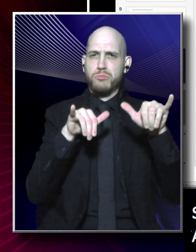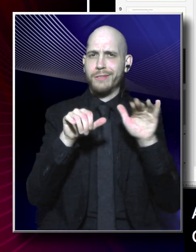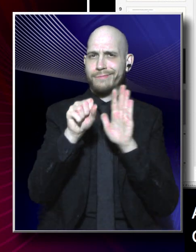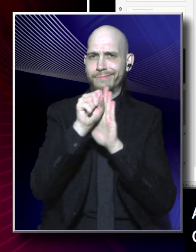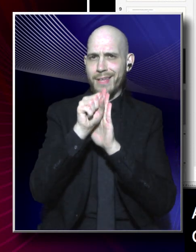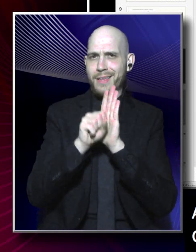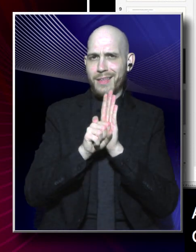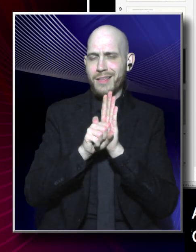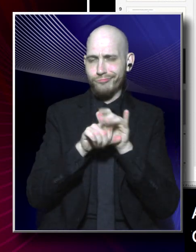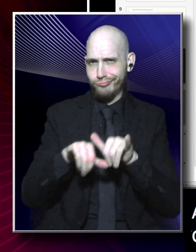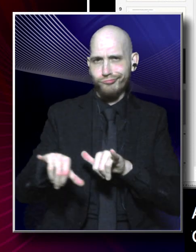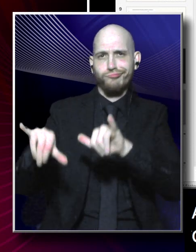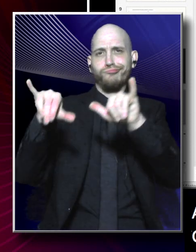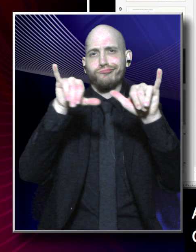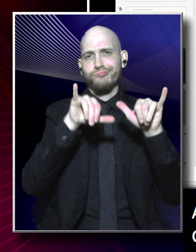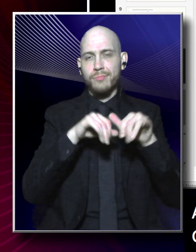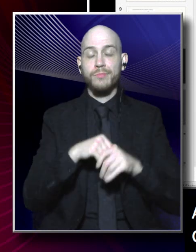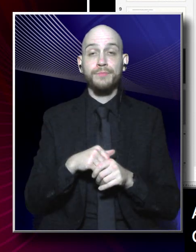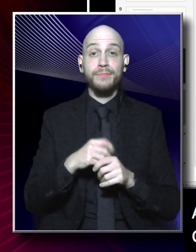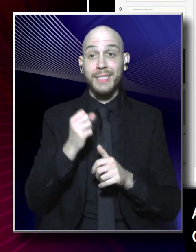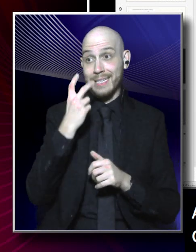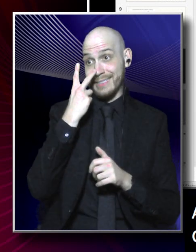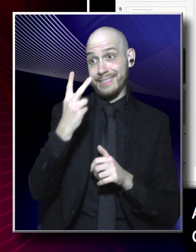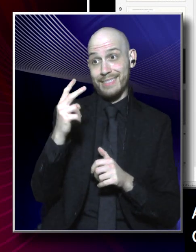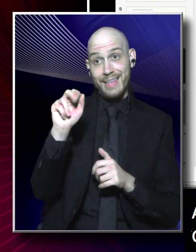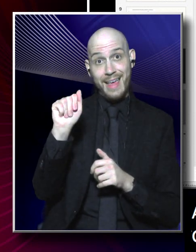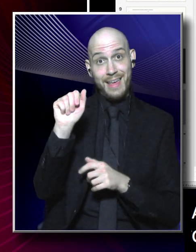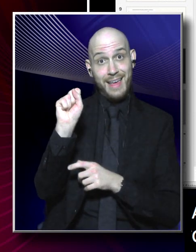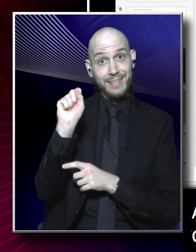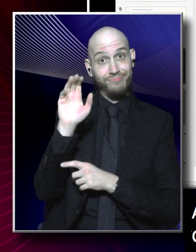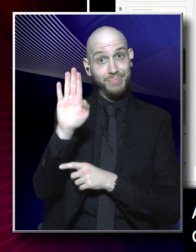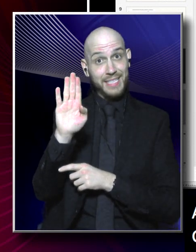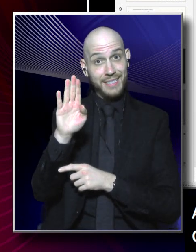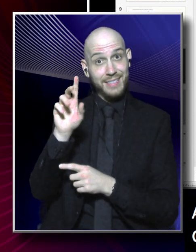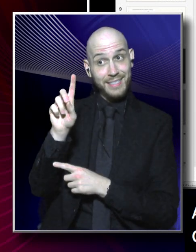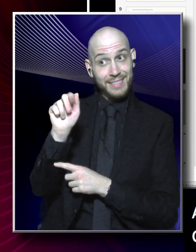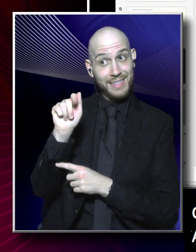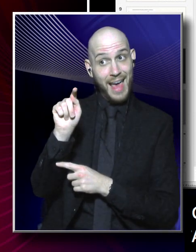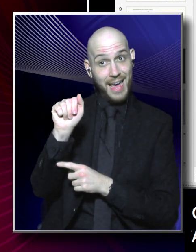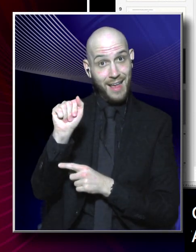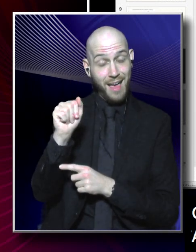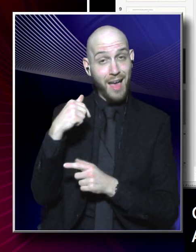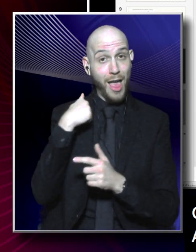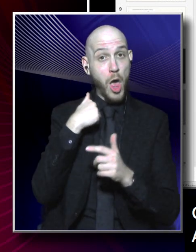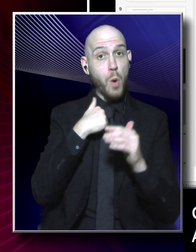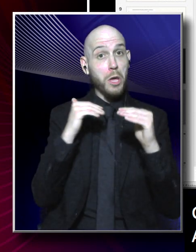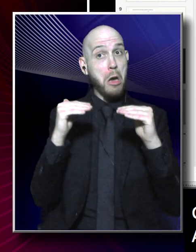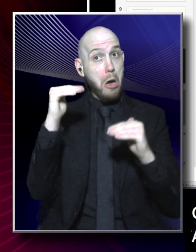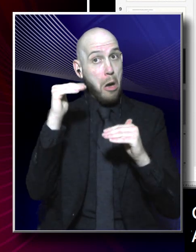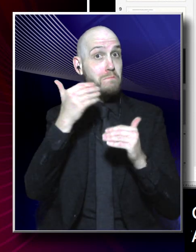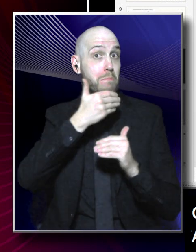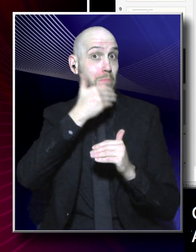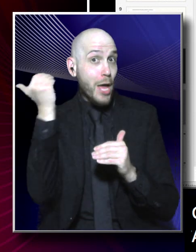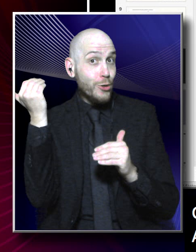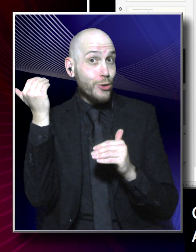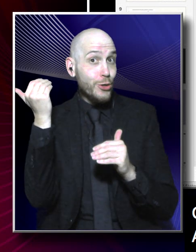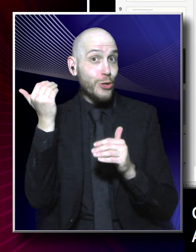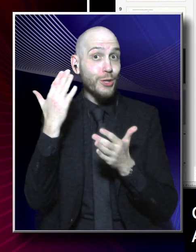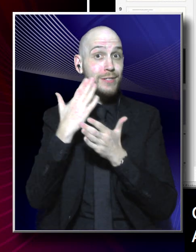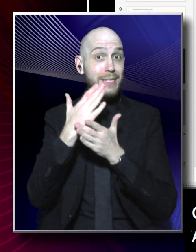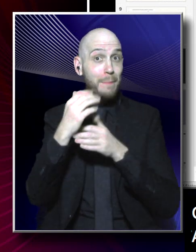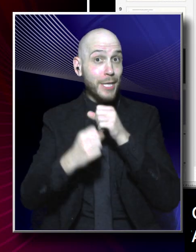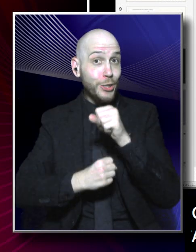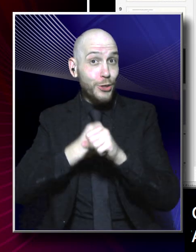at the data from ASB and see that we are performing better in some areas, in some years,